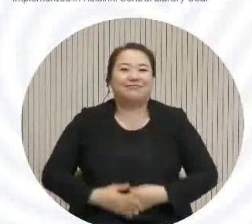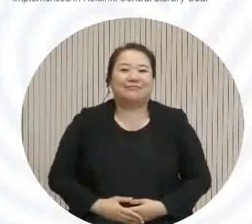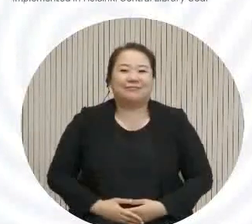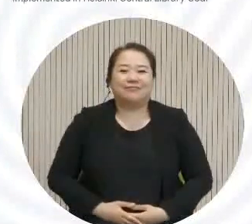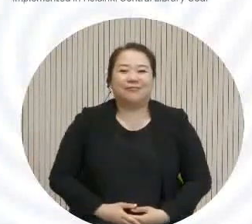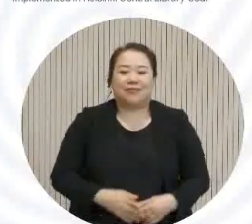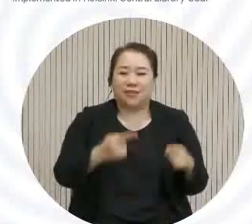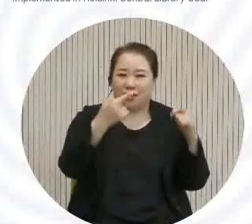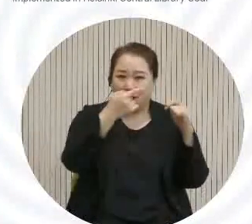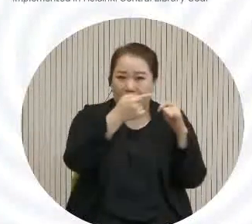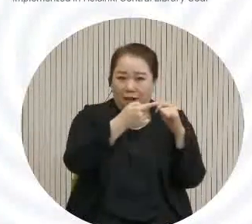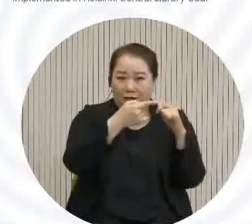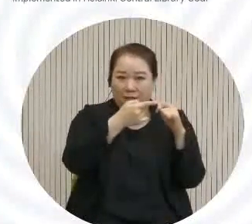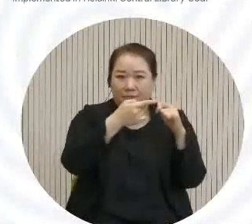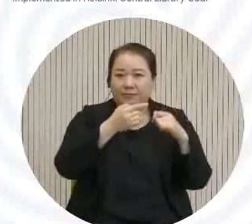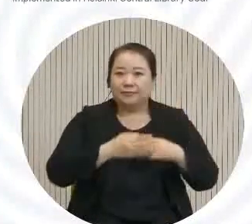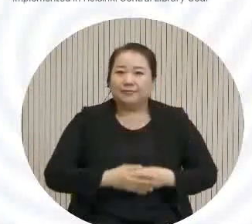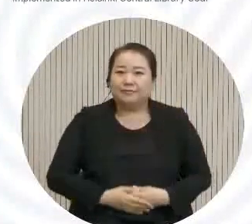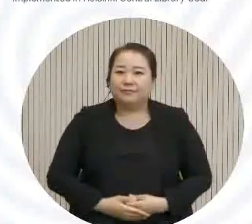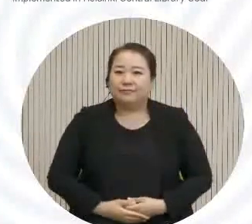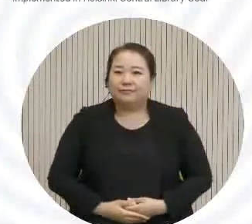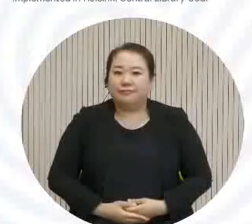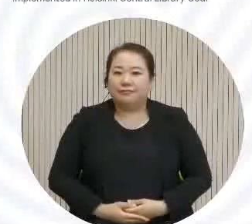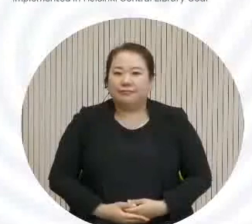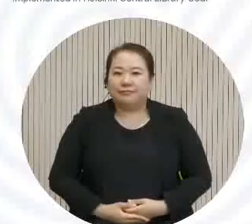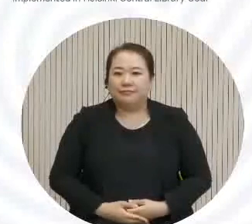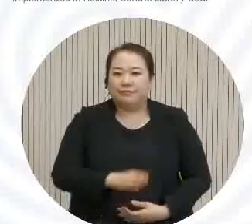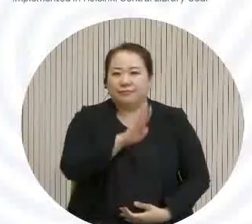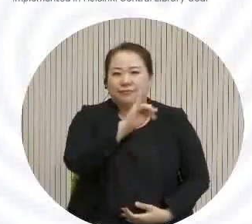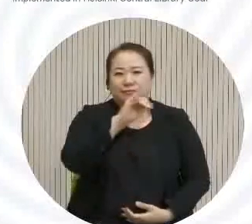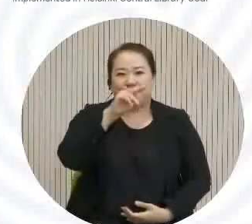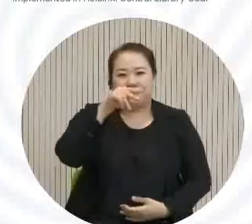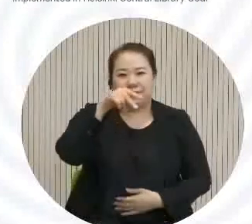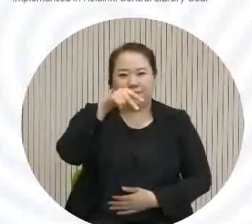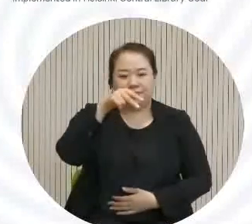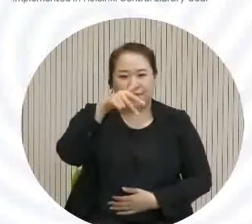introduce a couple workshops that concentrate on visual literacy.